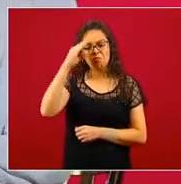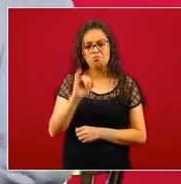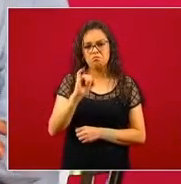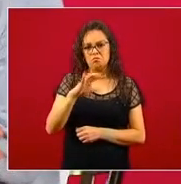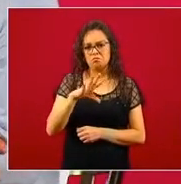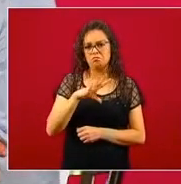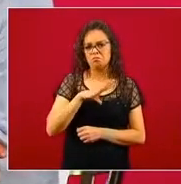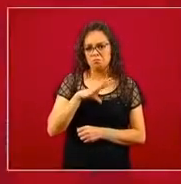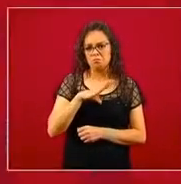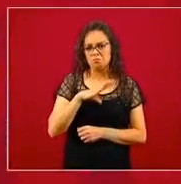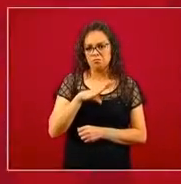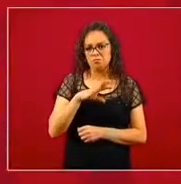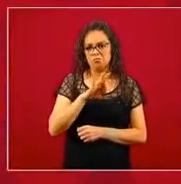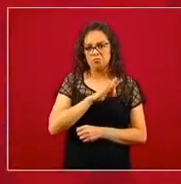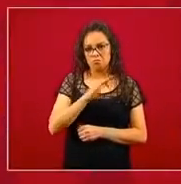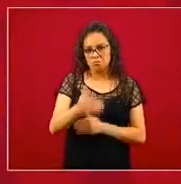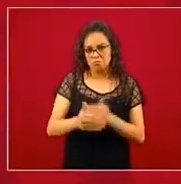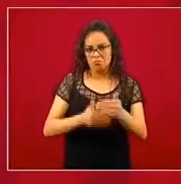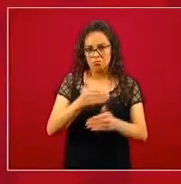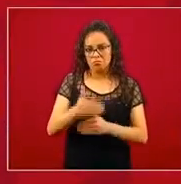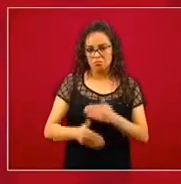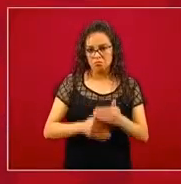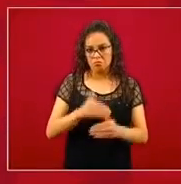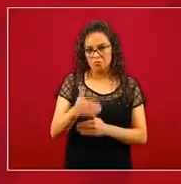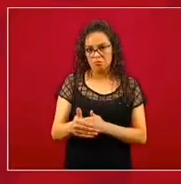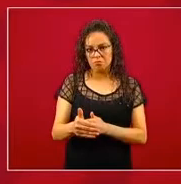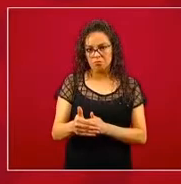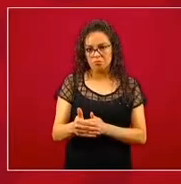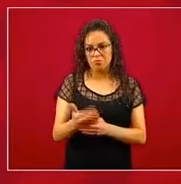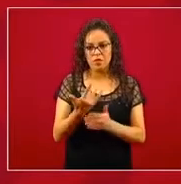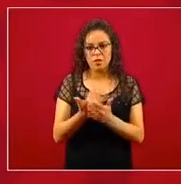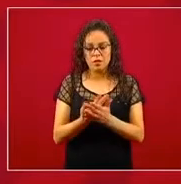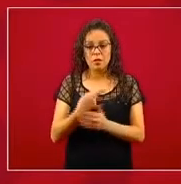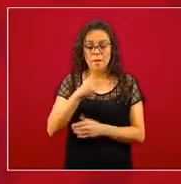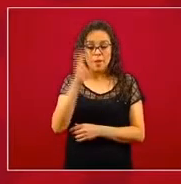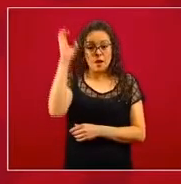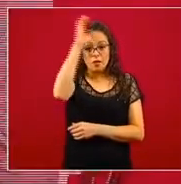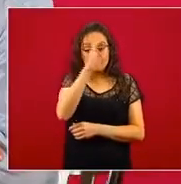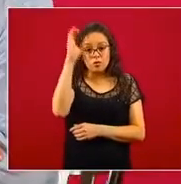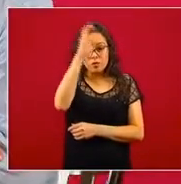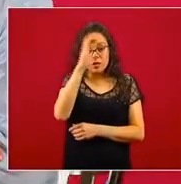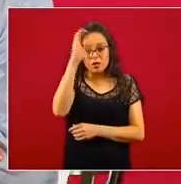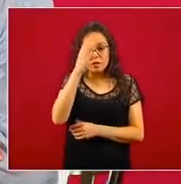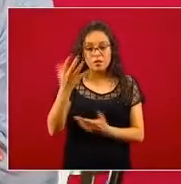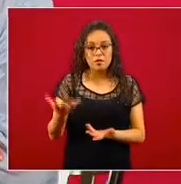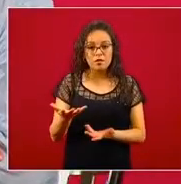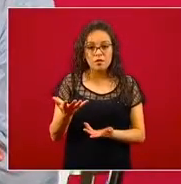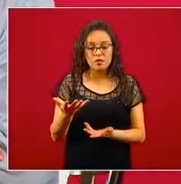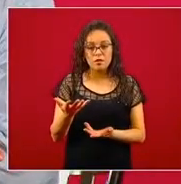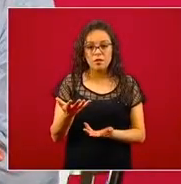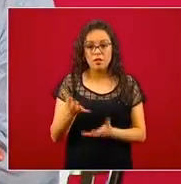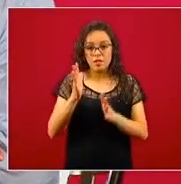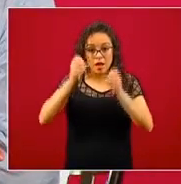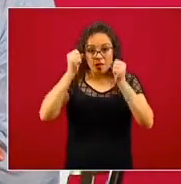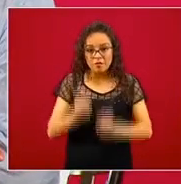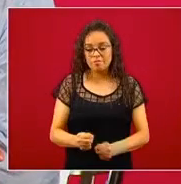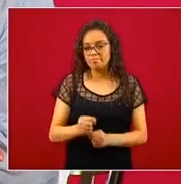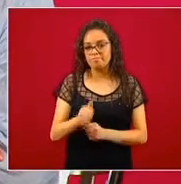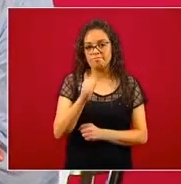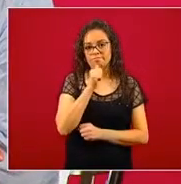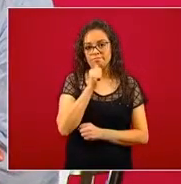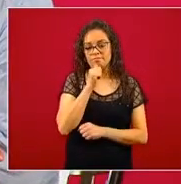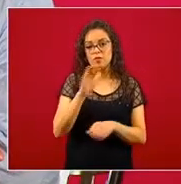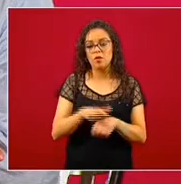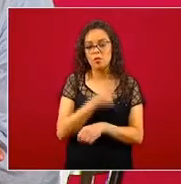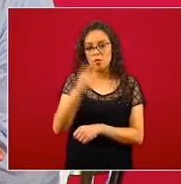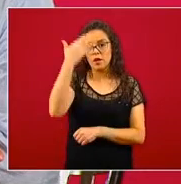we've got hope. There's hope, but the scientific evidence is not as consistent. We have hope because we have